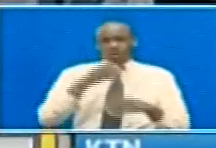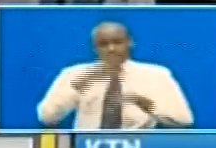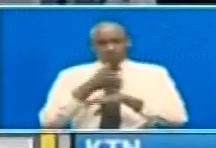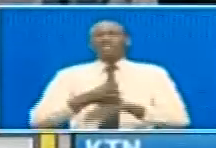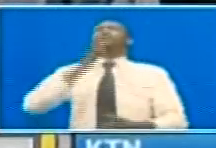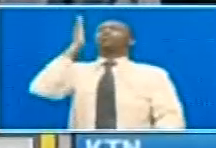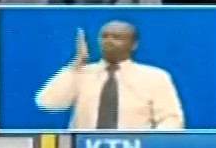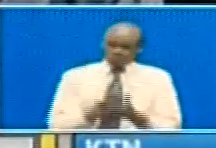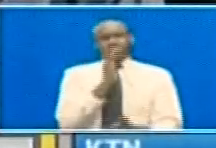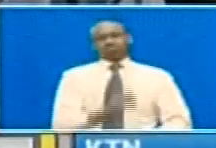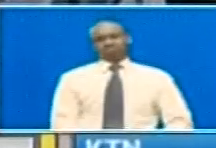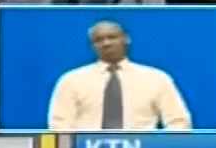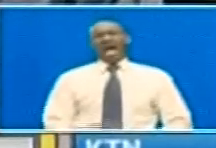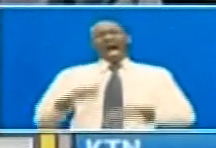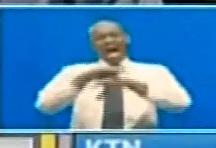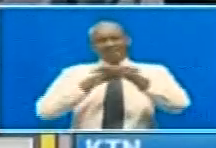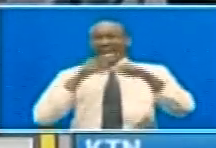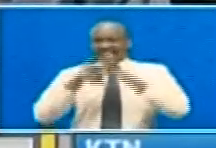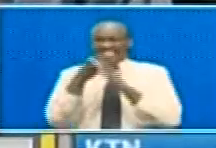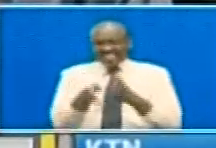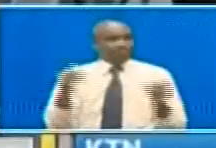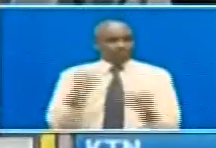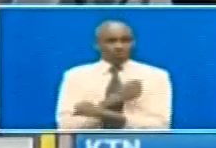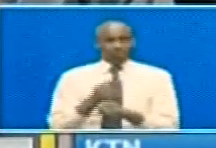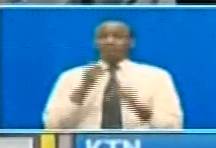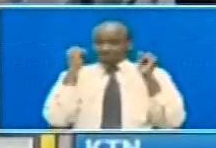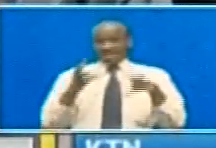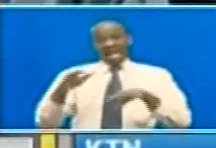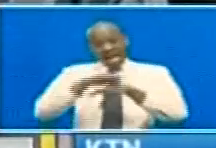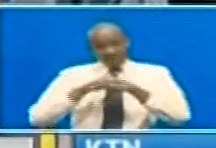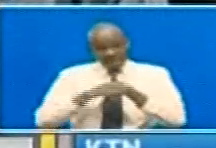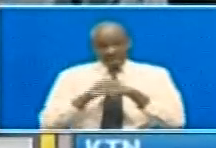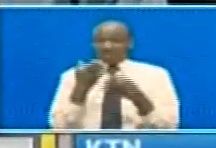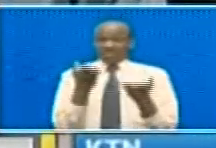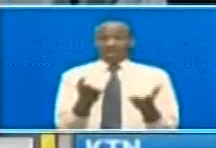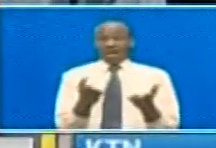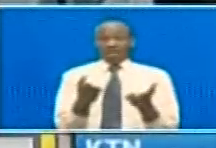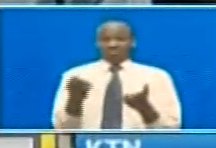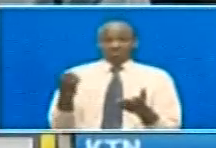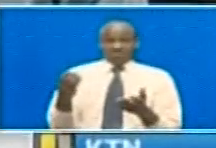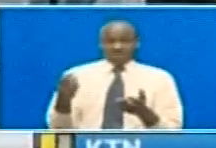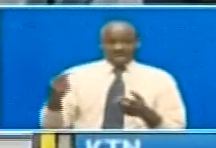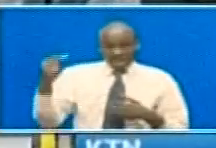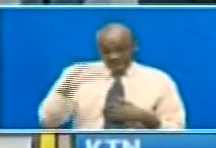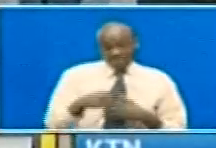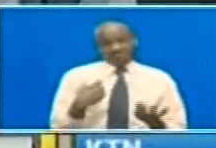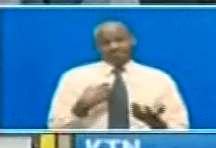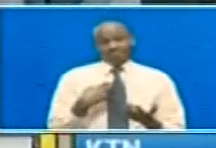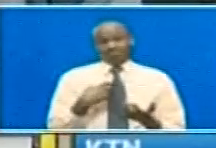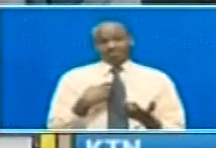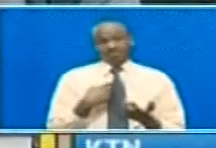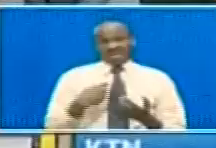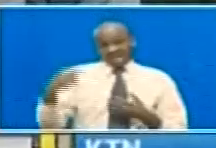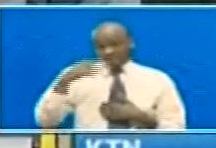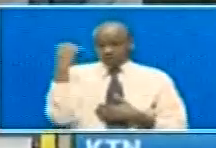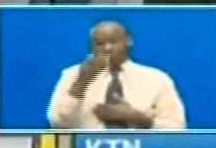mambo ni kweli kwa sababu Waafrika wamekuwa wakitutua vibaya, na wamekuwa